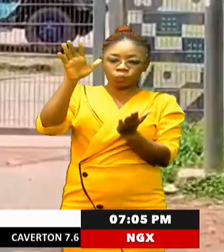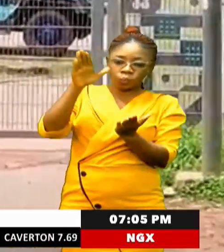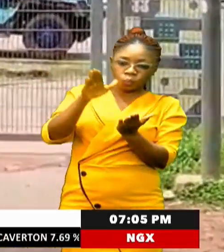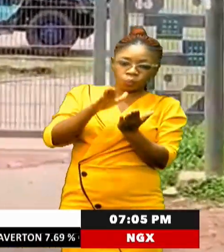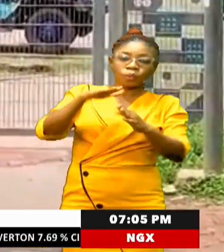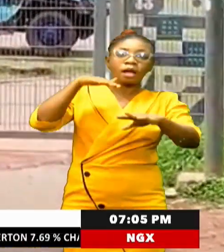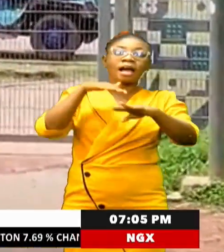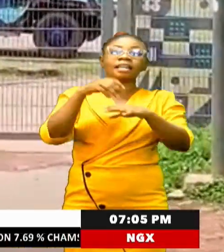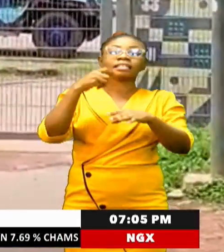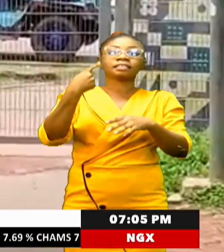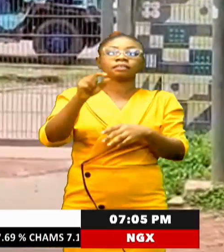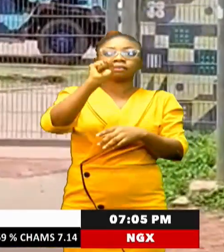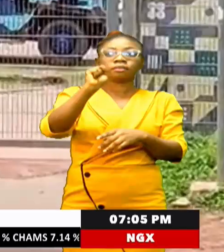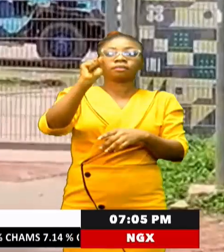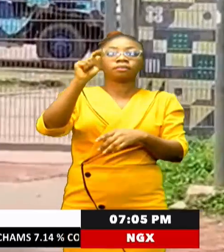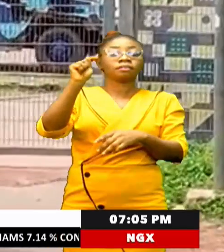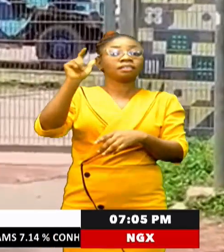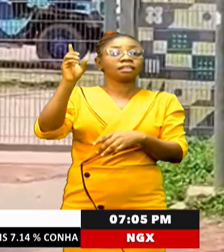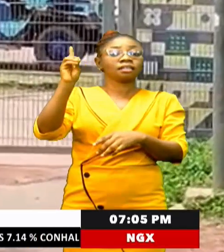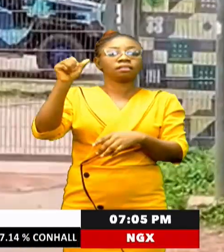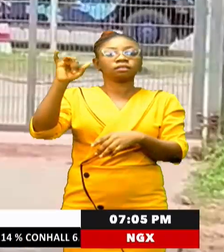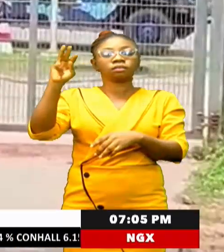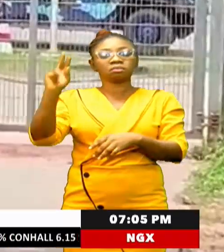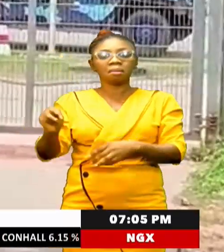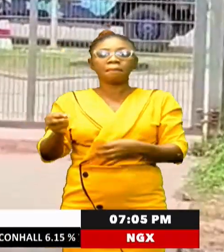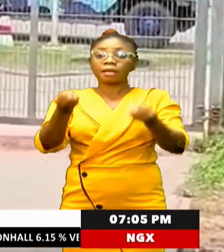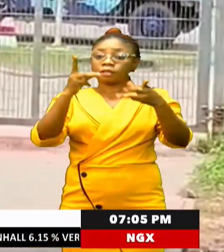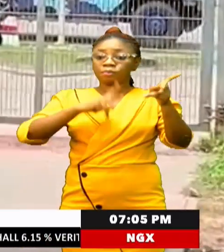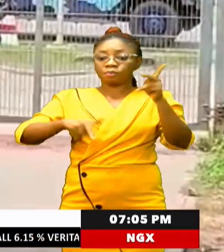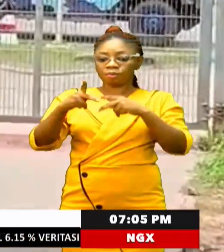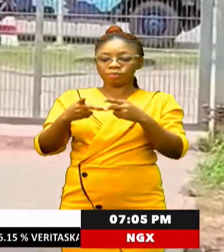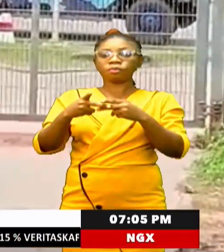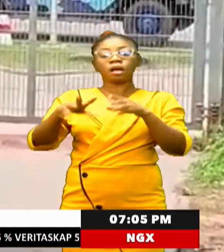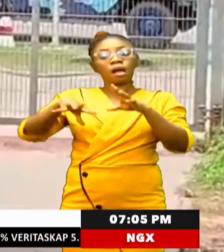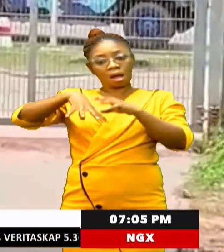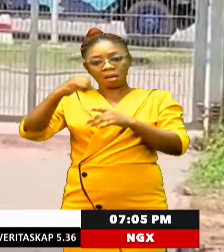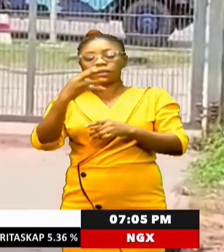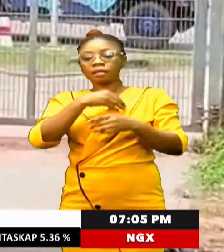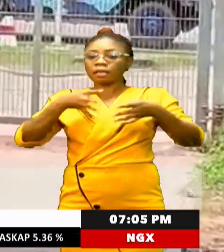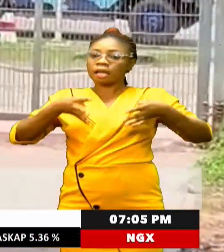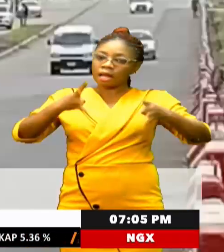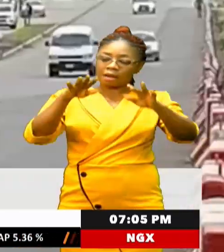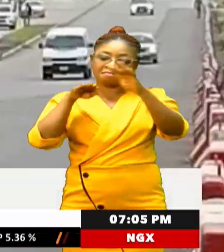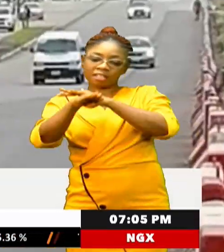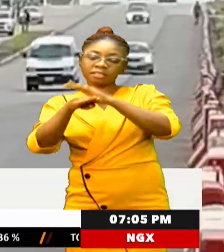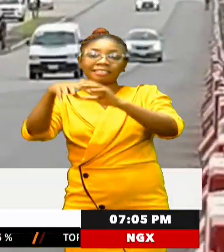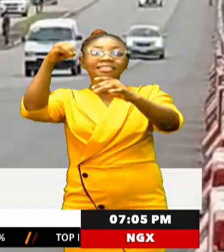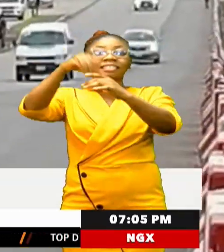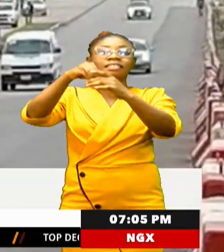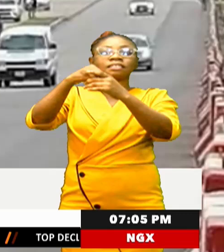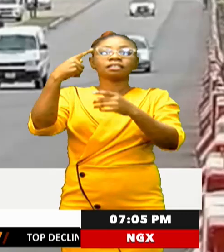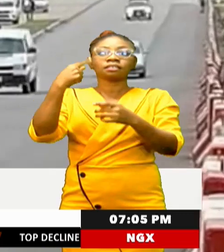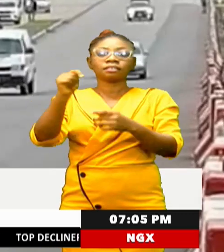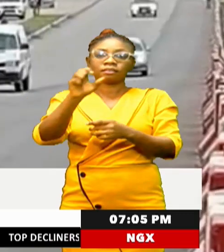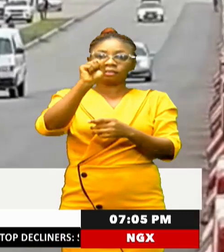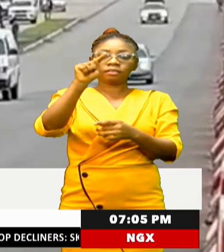National Stadium, a handful of protesters came out and were granted access only inside the National Stadium to prevent traffic